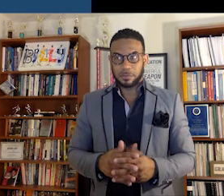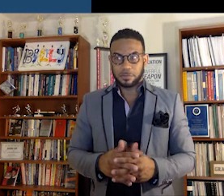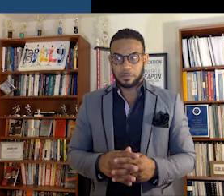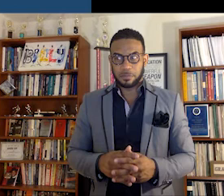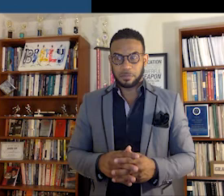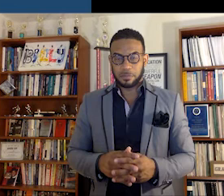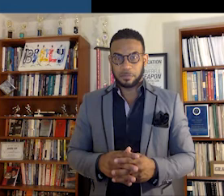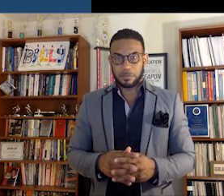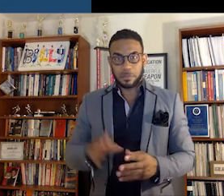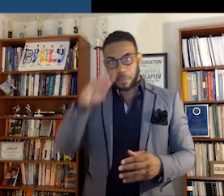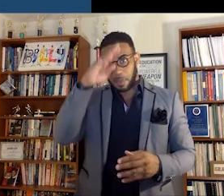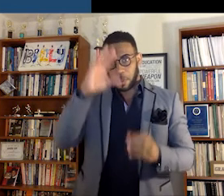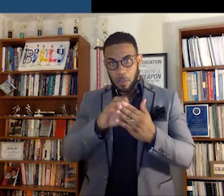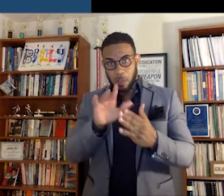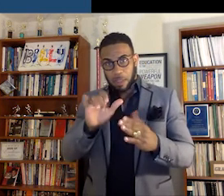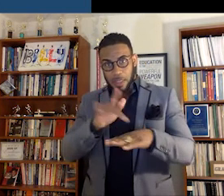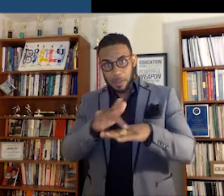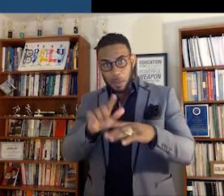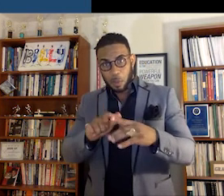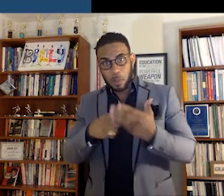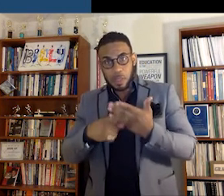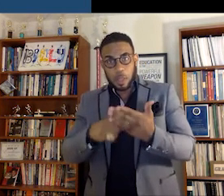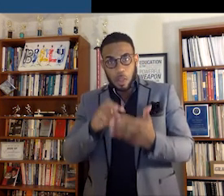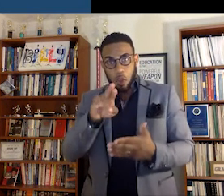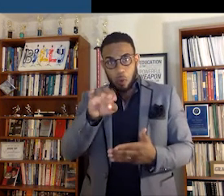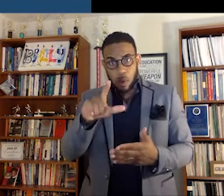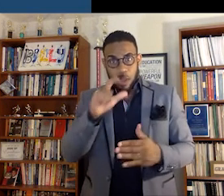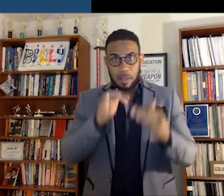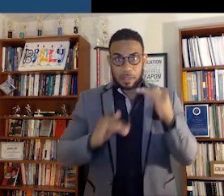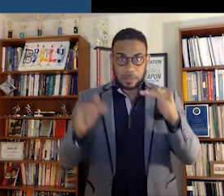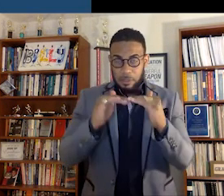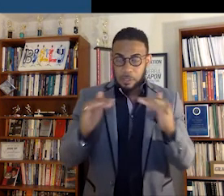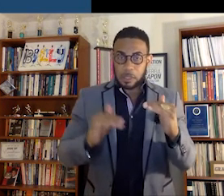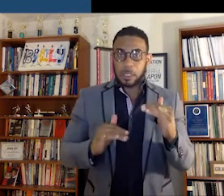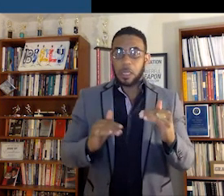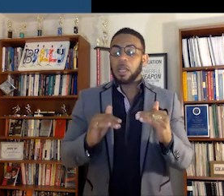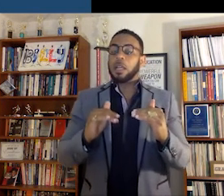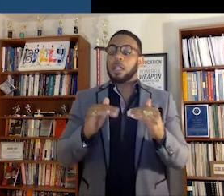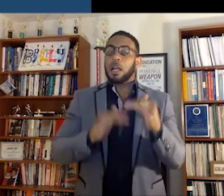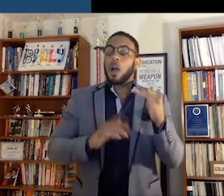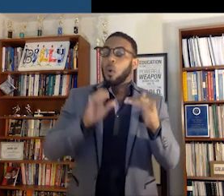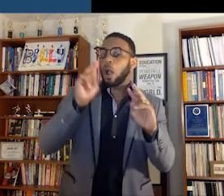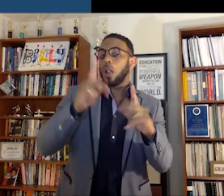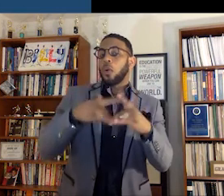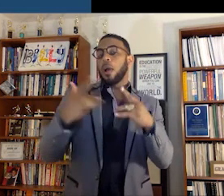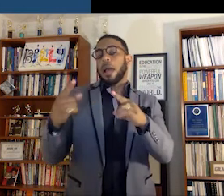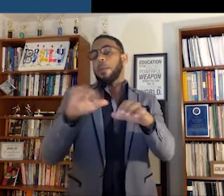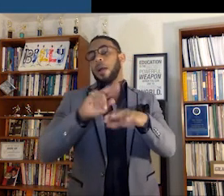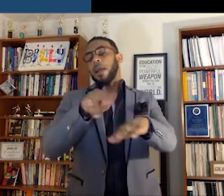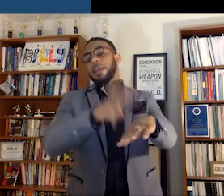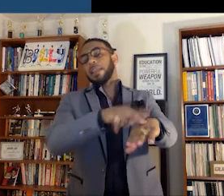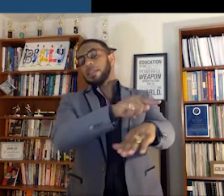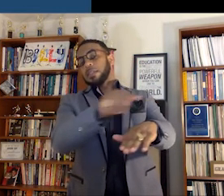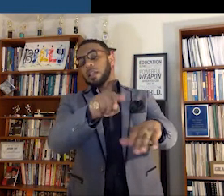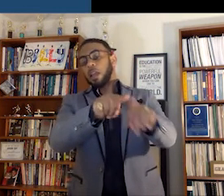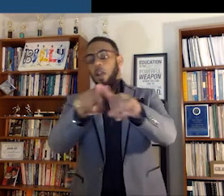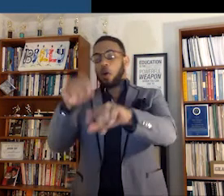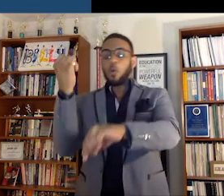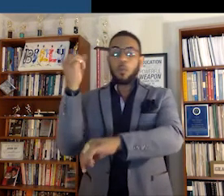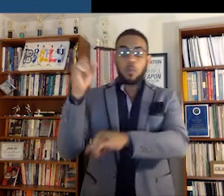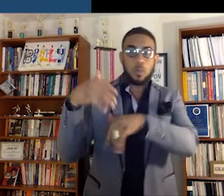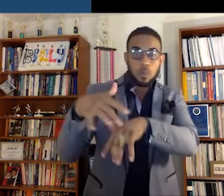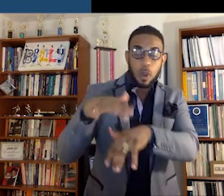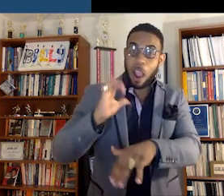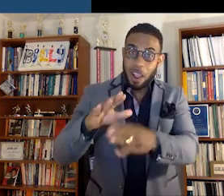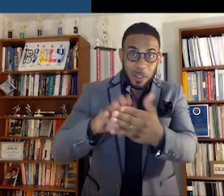So Black students need space to discuss racial injustice. So as we look at what's happening in our nation and the protests,